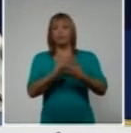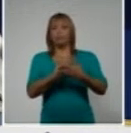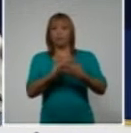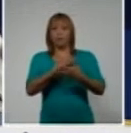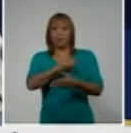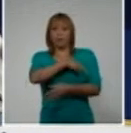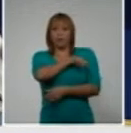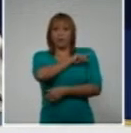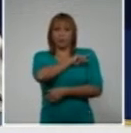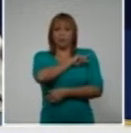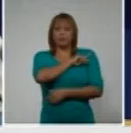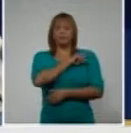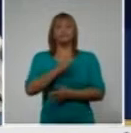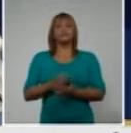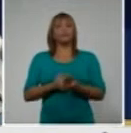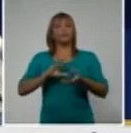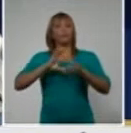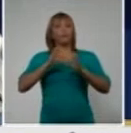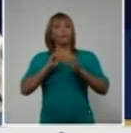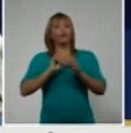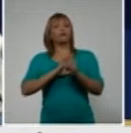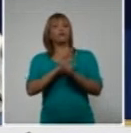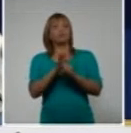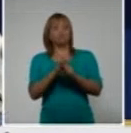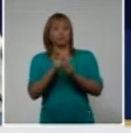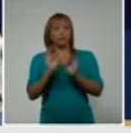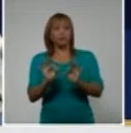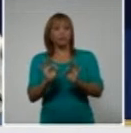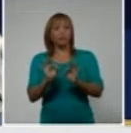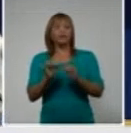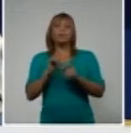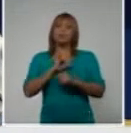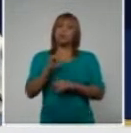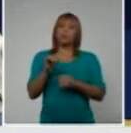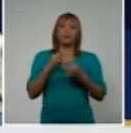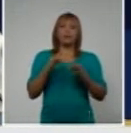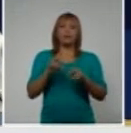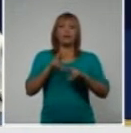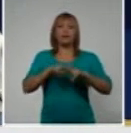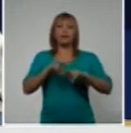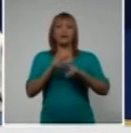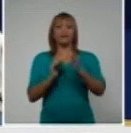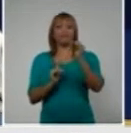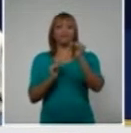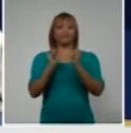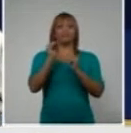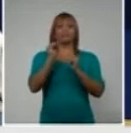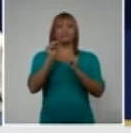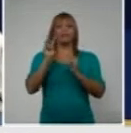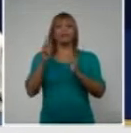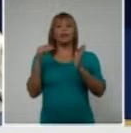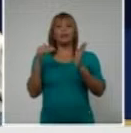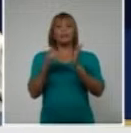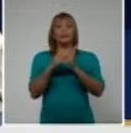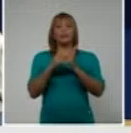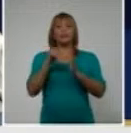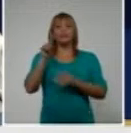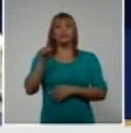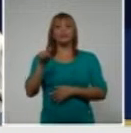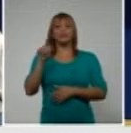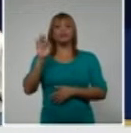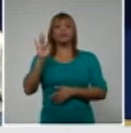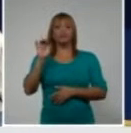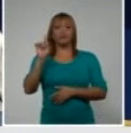and so forth in every Cuban territory. The 47 positive cases are Cuban, 40 are confirmed